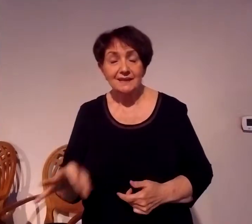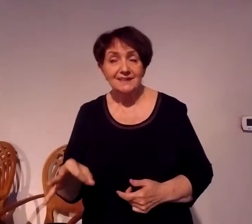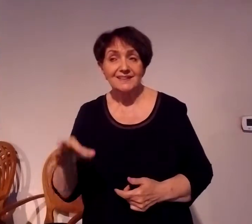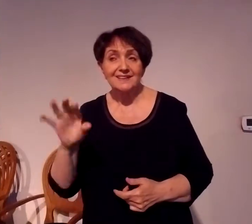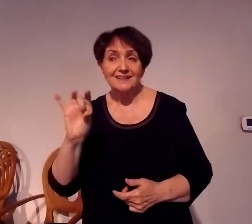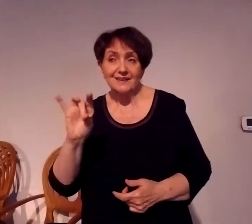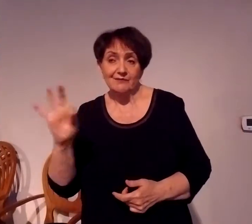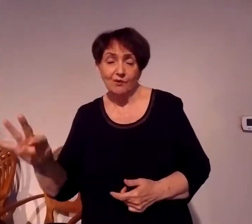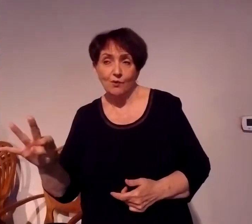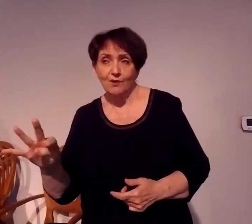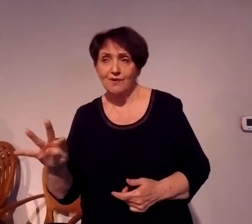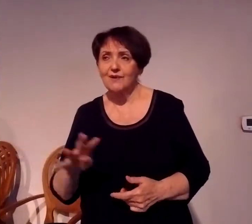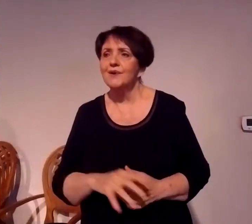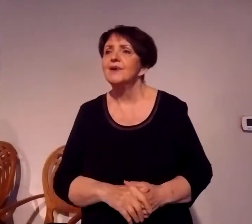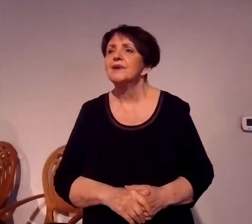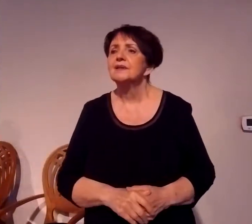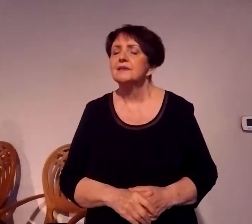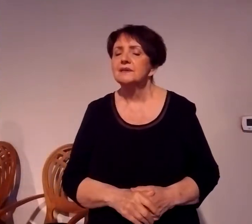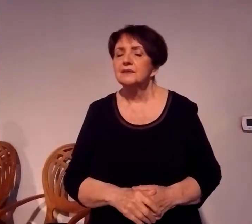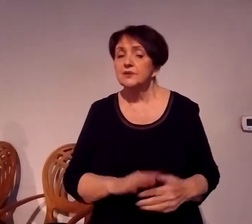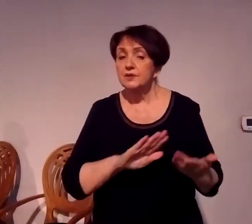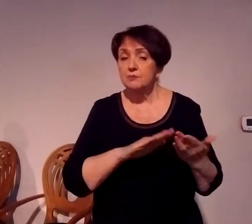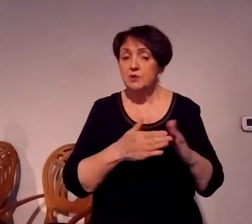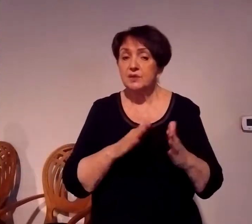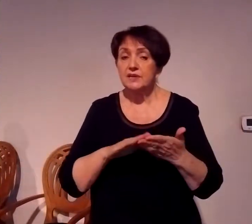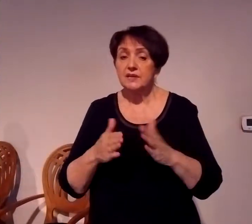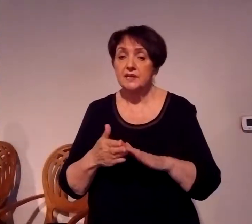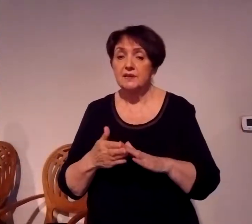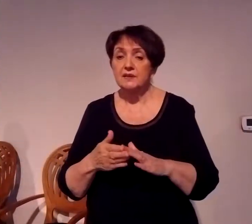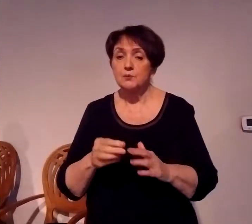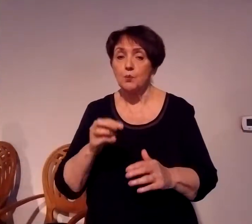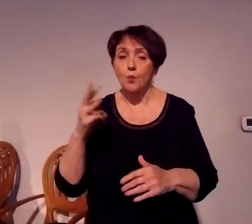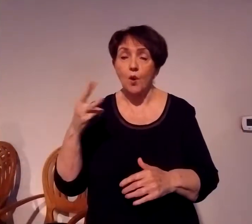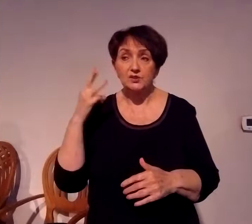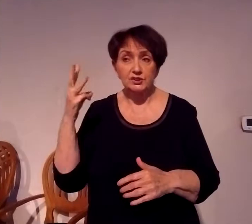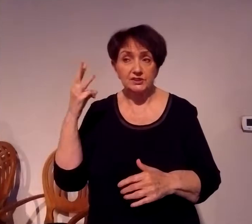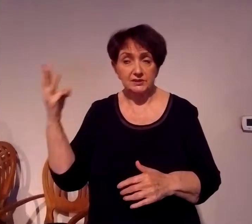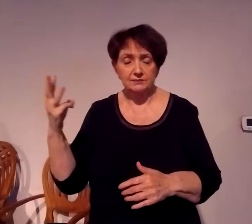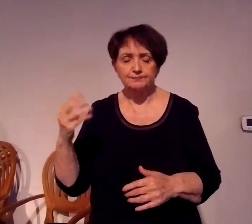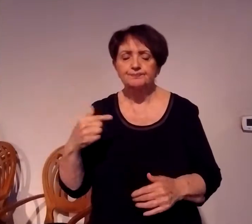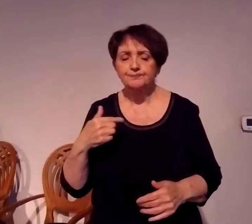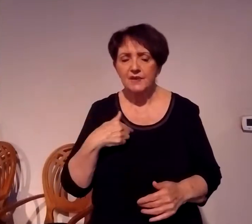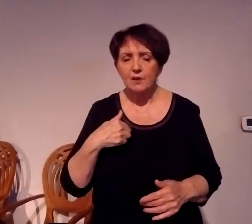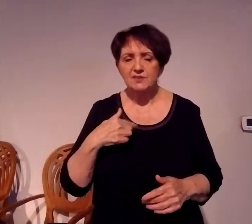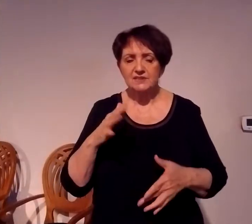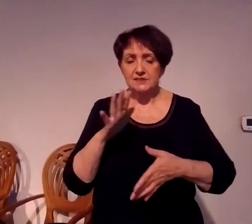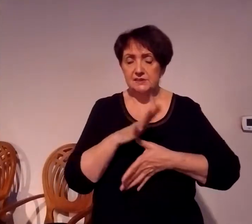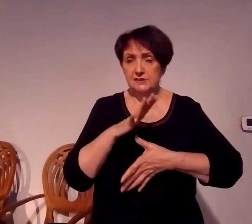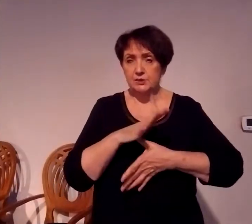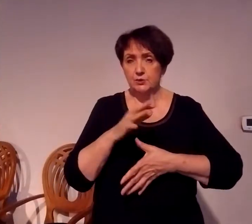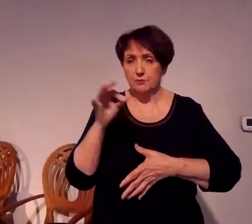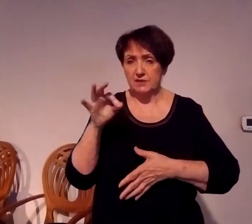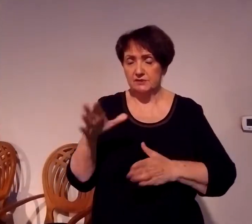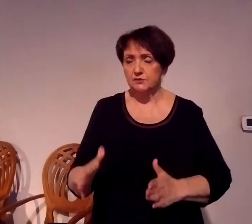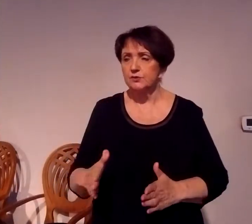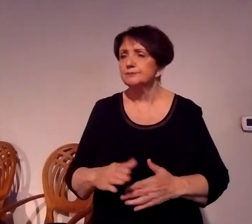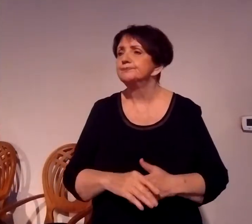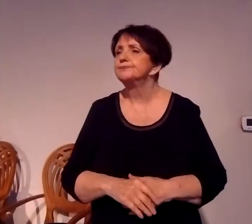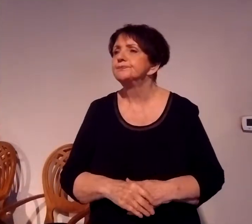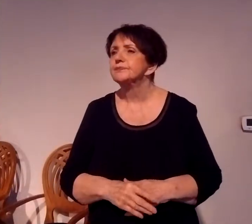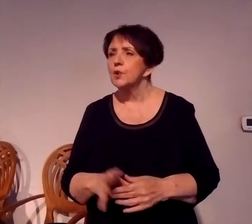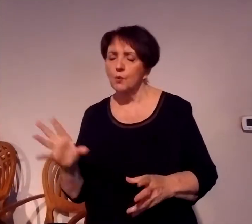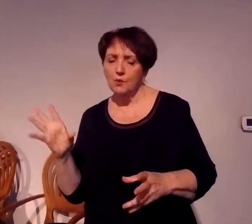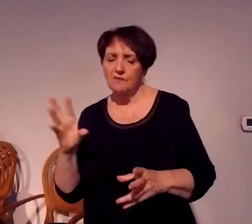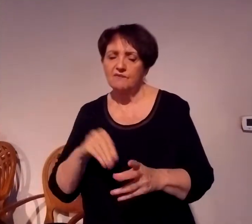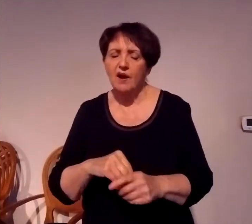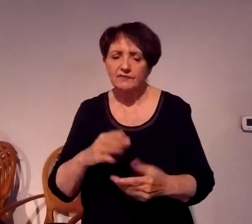1984, our community in Renton, Washington, of which I was the senior minister, we got very involved in the peace movement. And